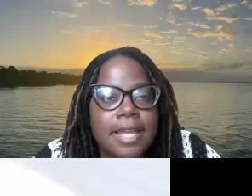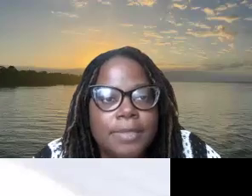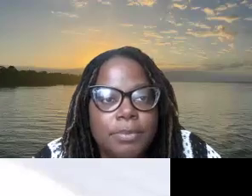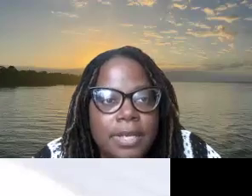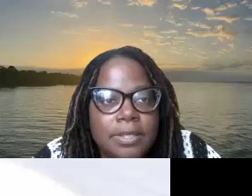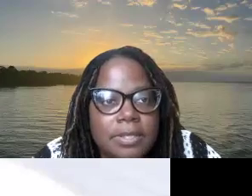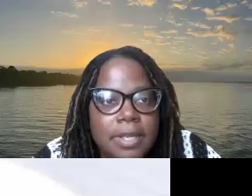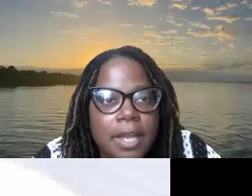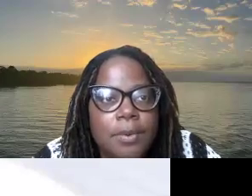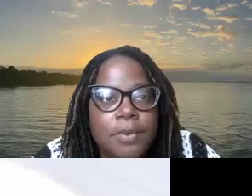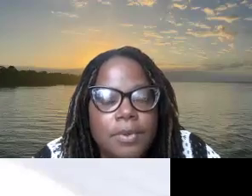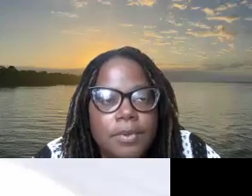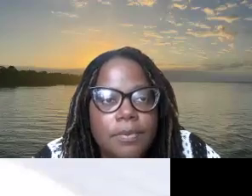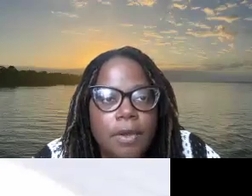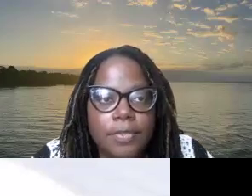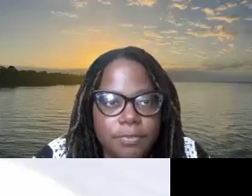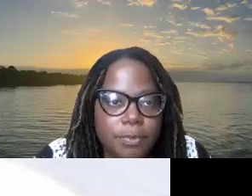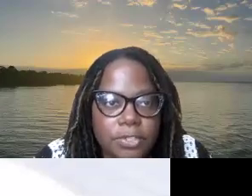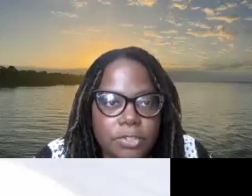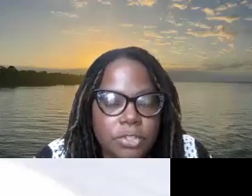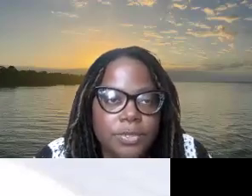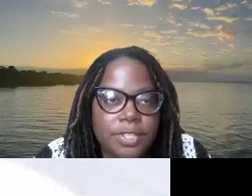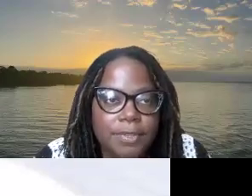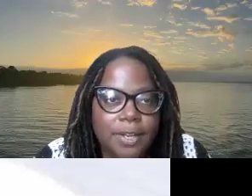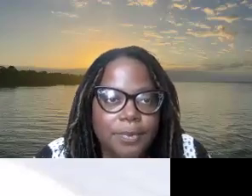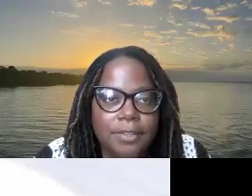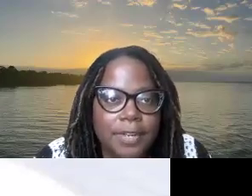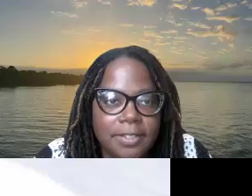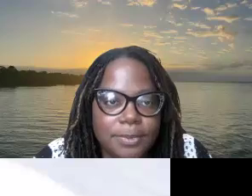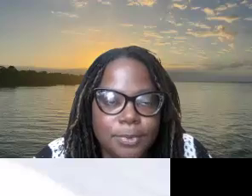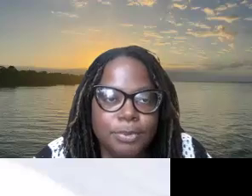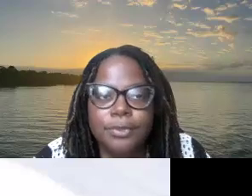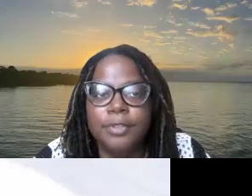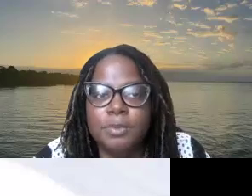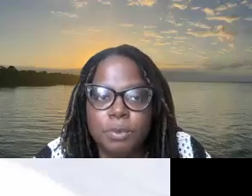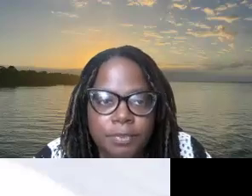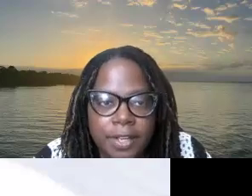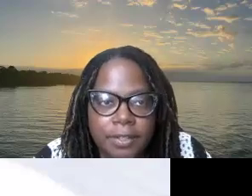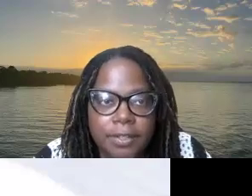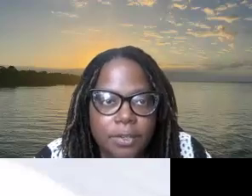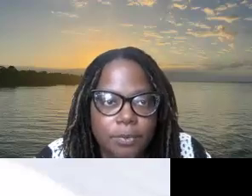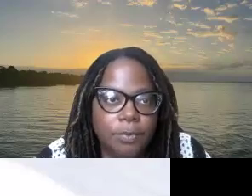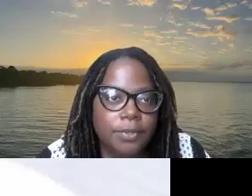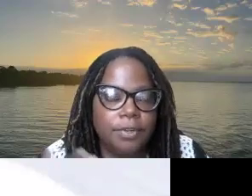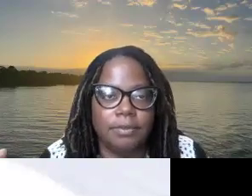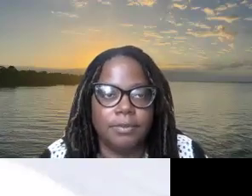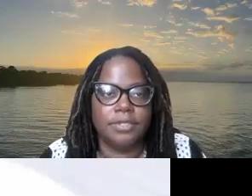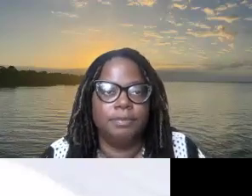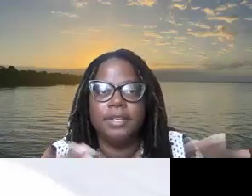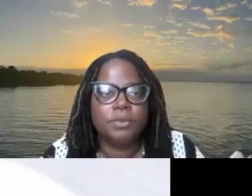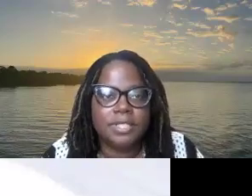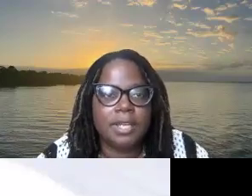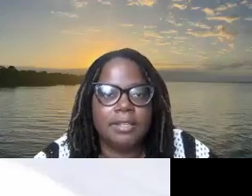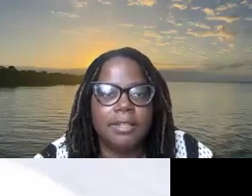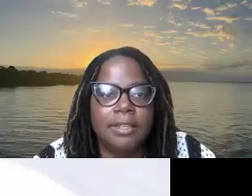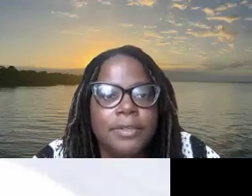last is adapting practice, like how all this information shows up and how we interact, what programs we provide, what's